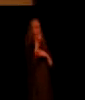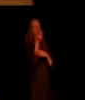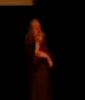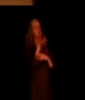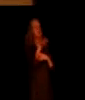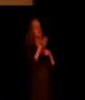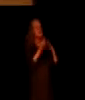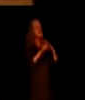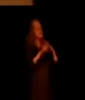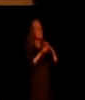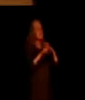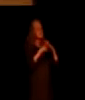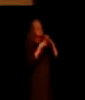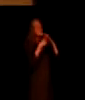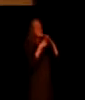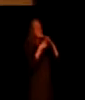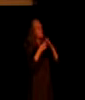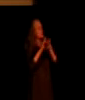barely starting to be